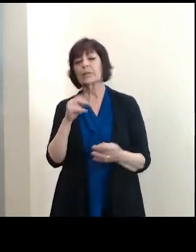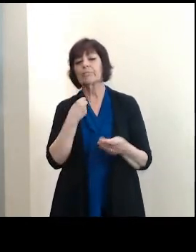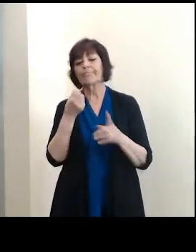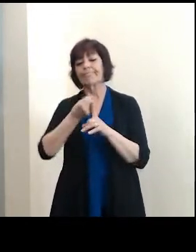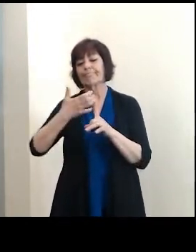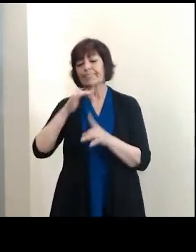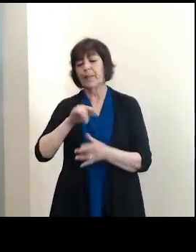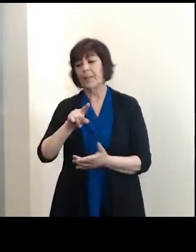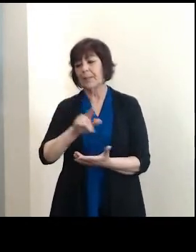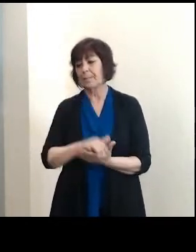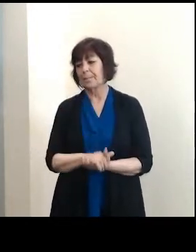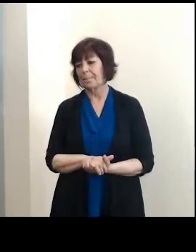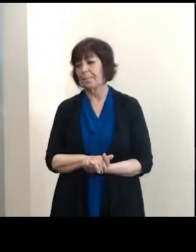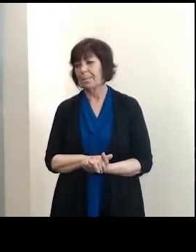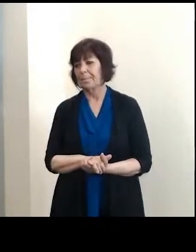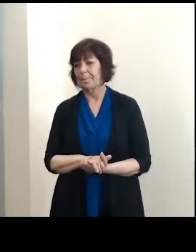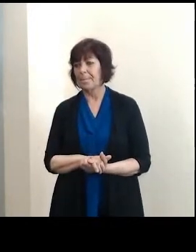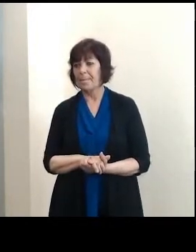better.